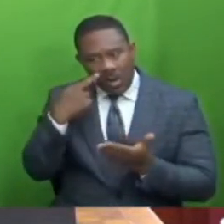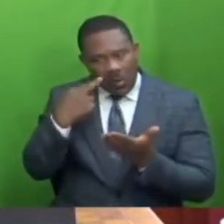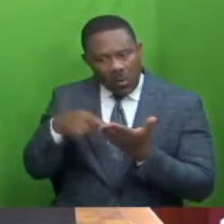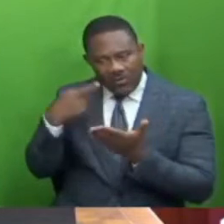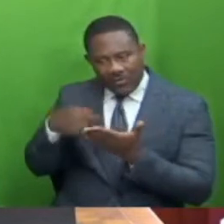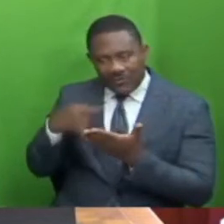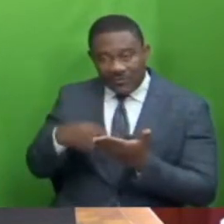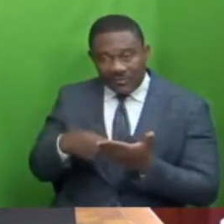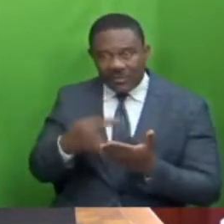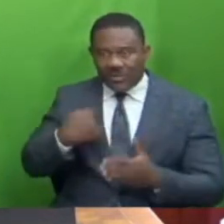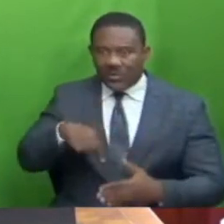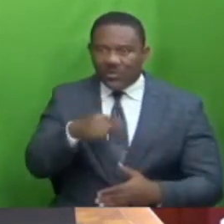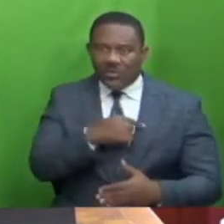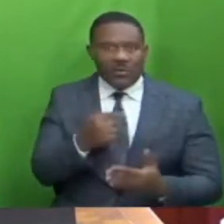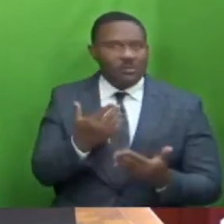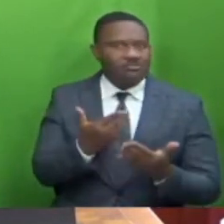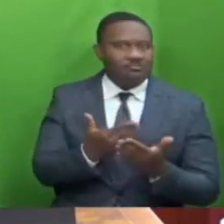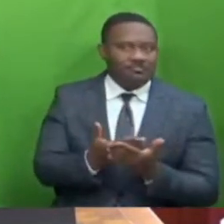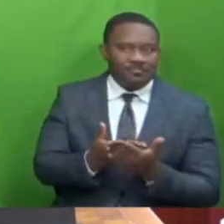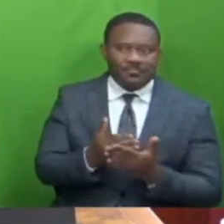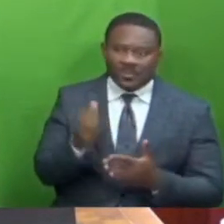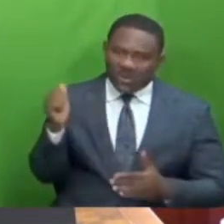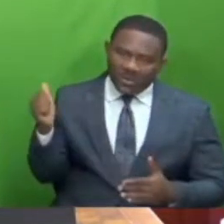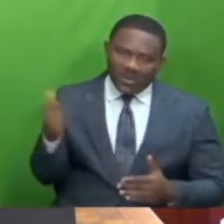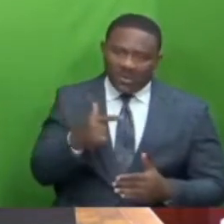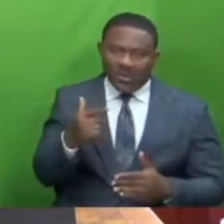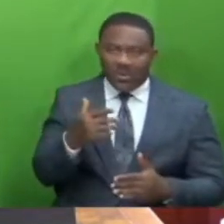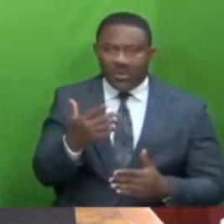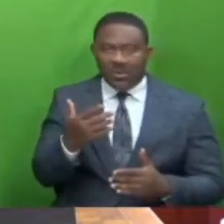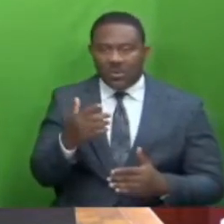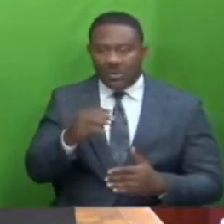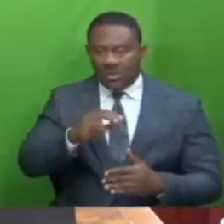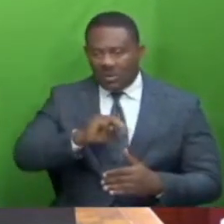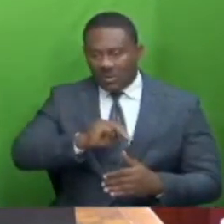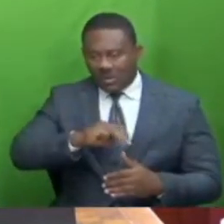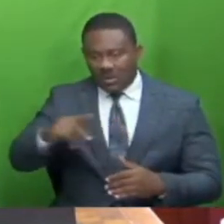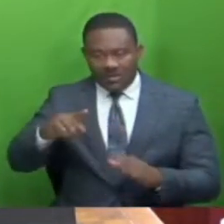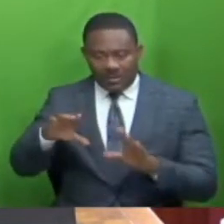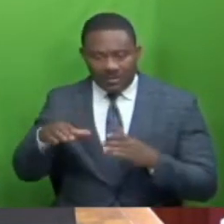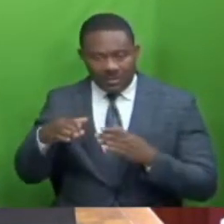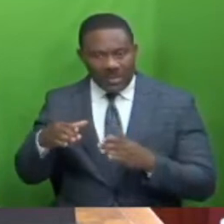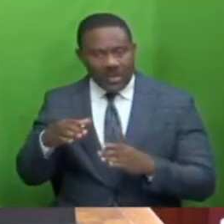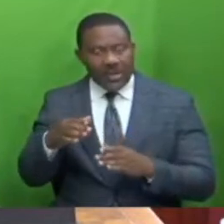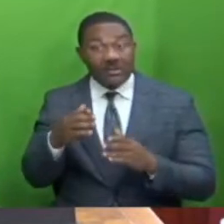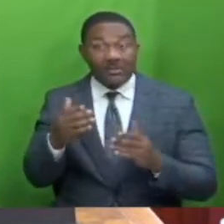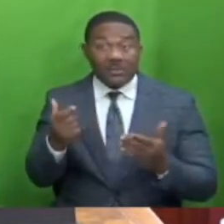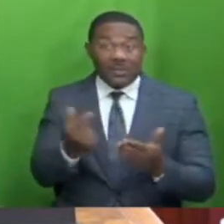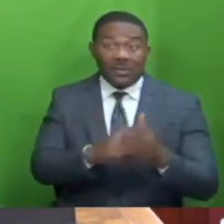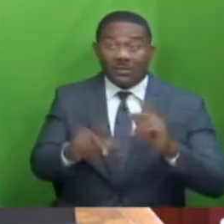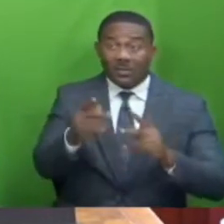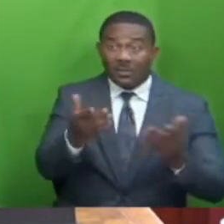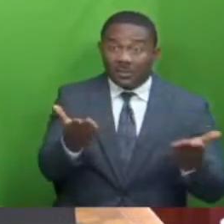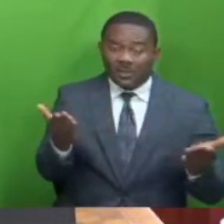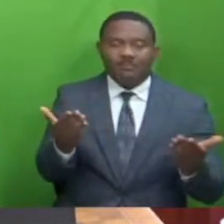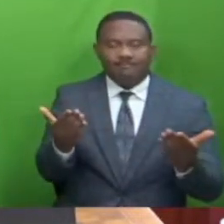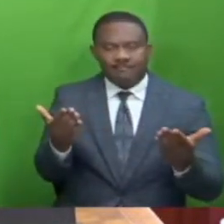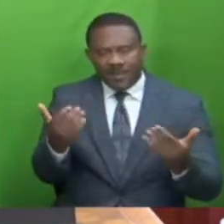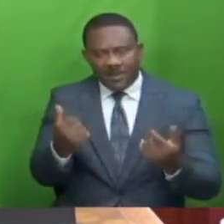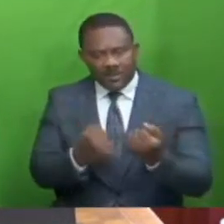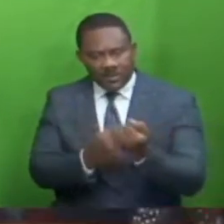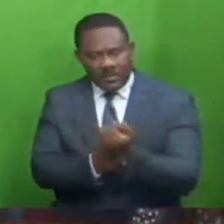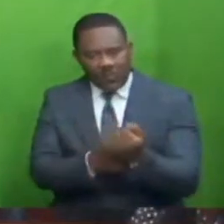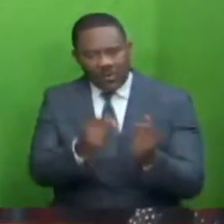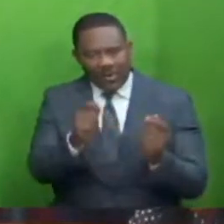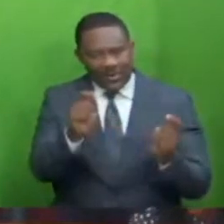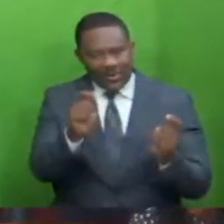are therefore respectfully calling on every member of this august House and all our fellow Ghanaians to support these reforms.